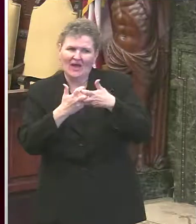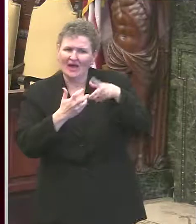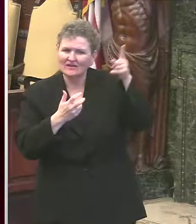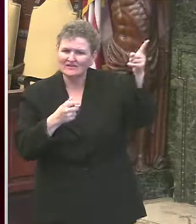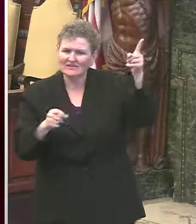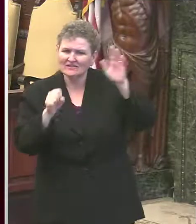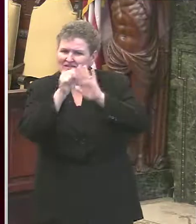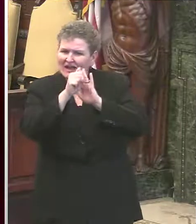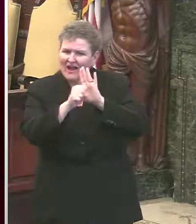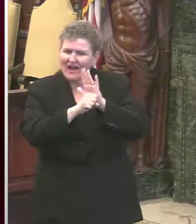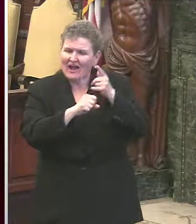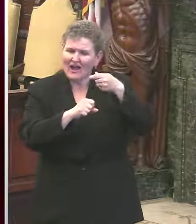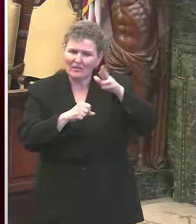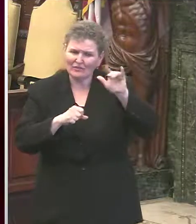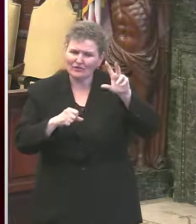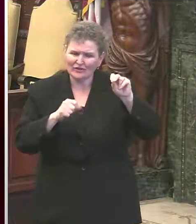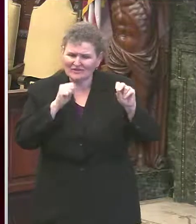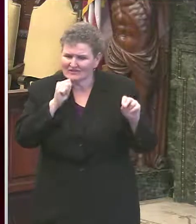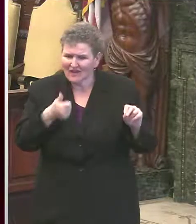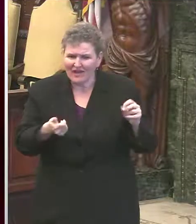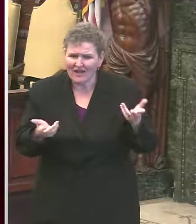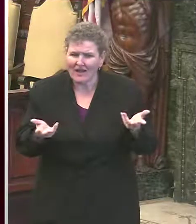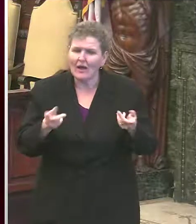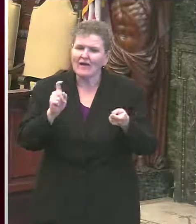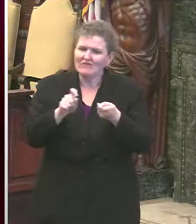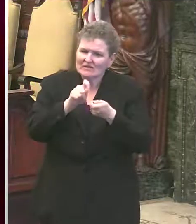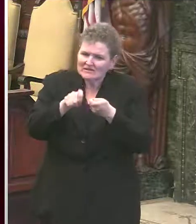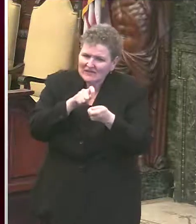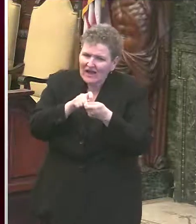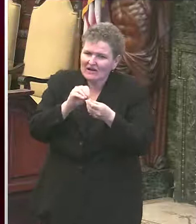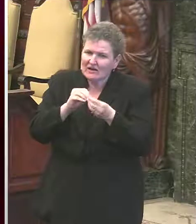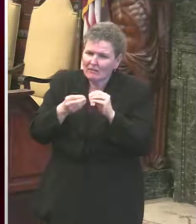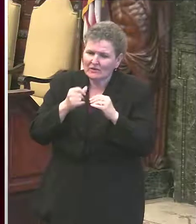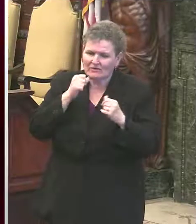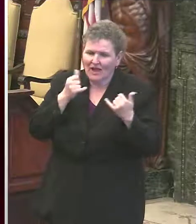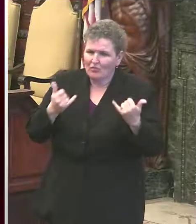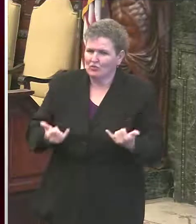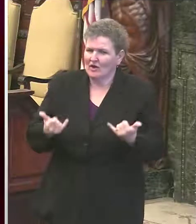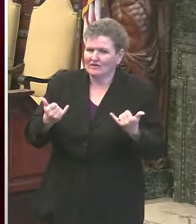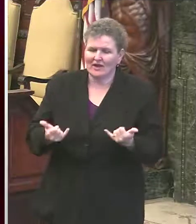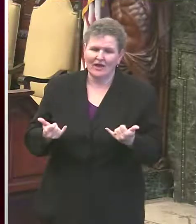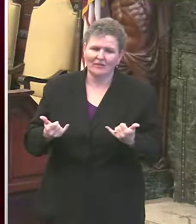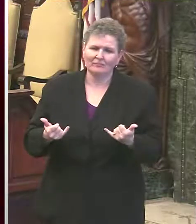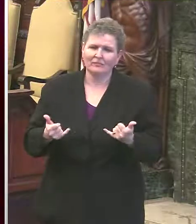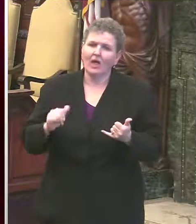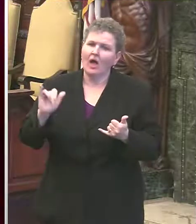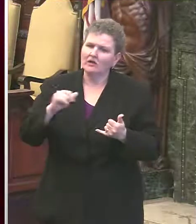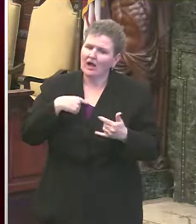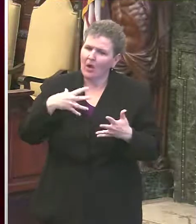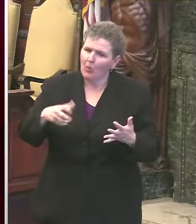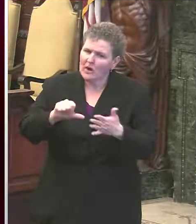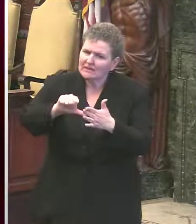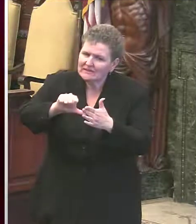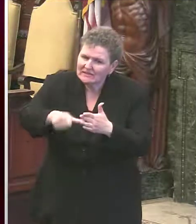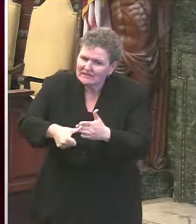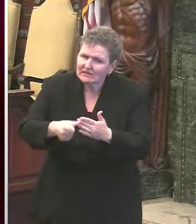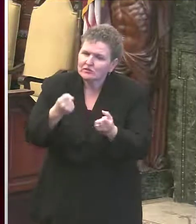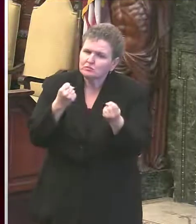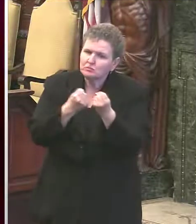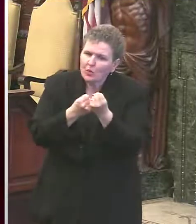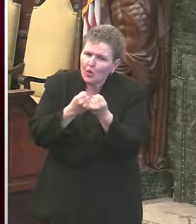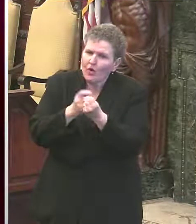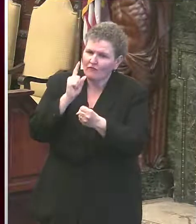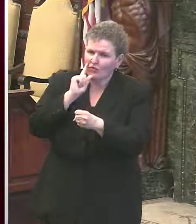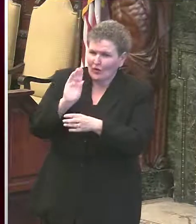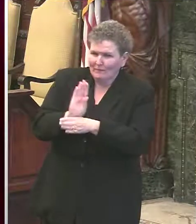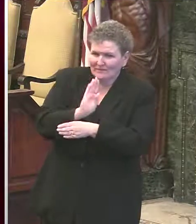what the case rates look like and how much they're declining and how well we're doing in vaccination. And I should also point out, and this is important for the business outlet